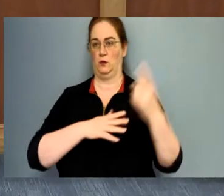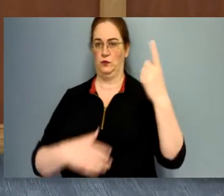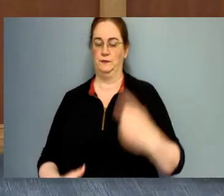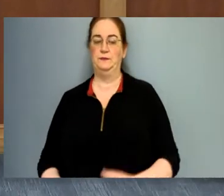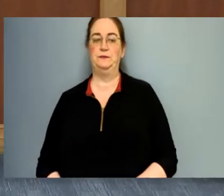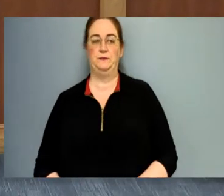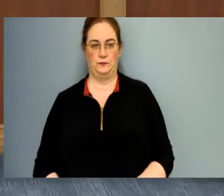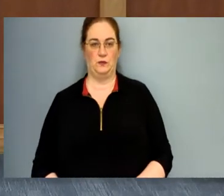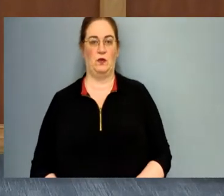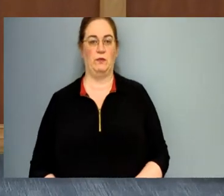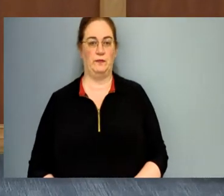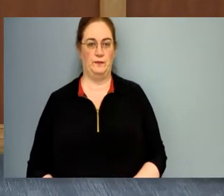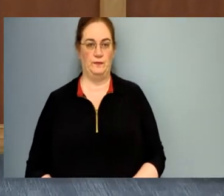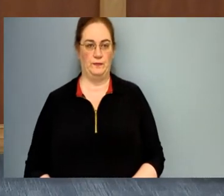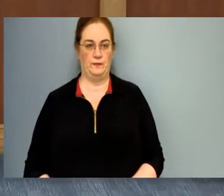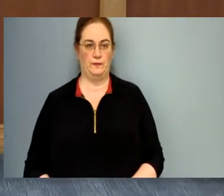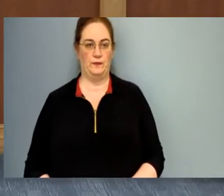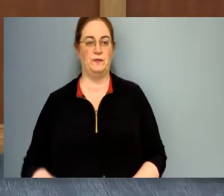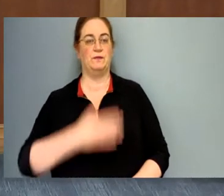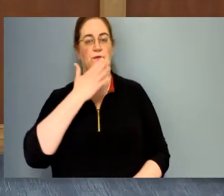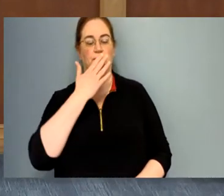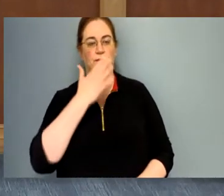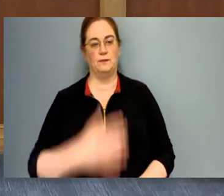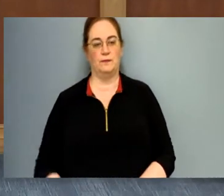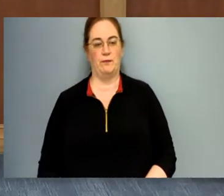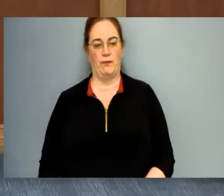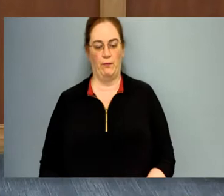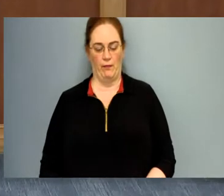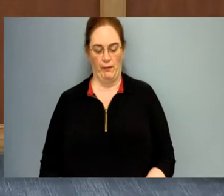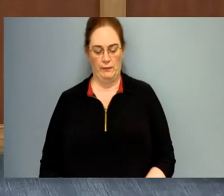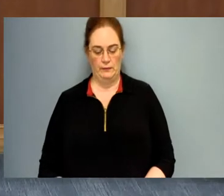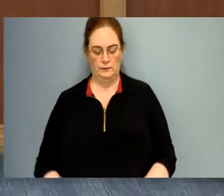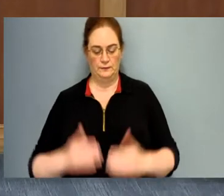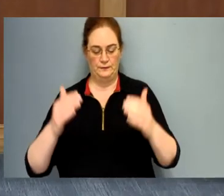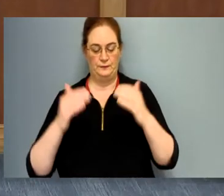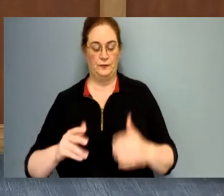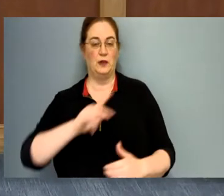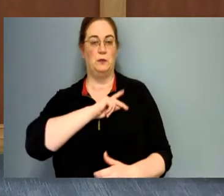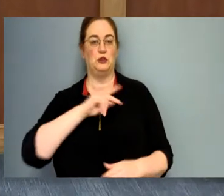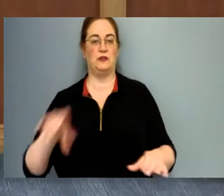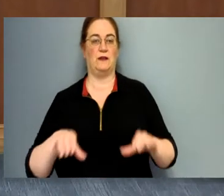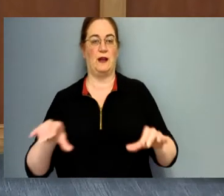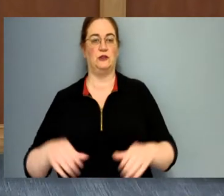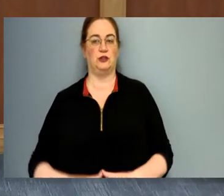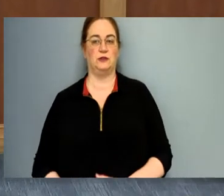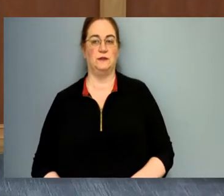Okay. All right, thank you. All right, personnel actions.